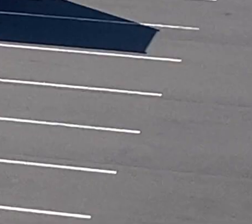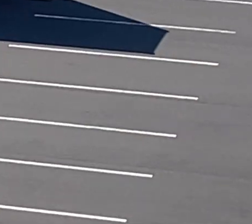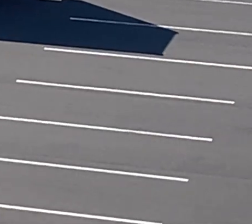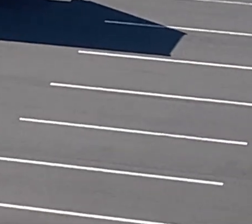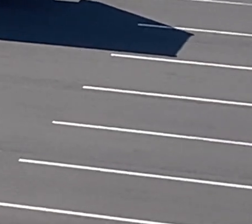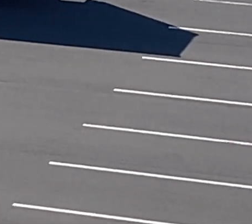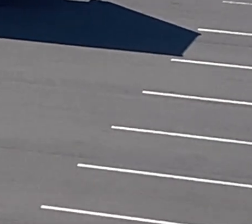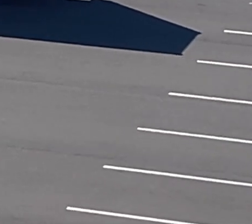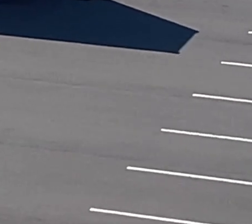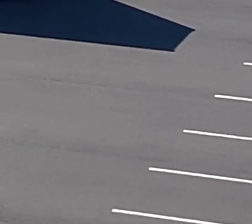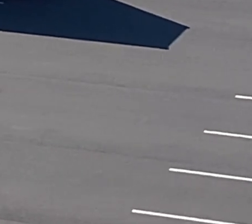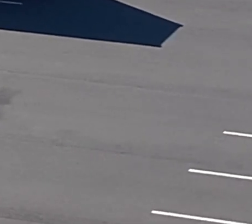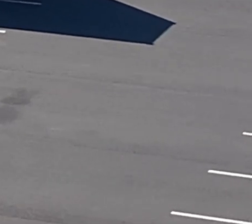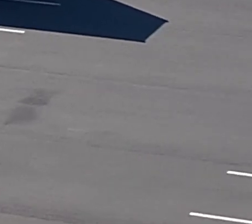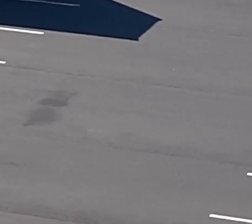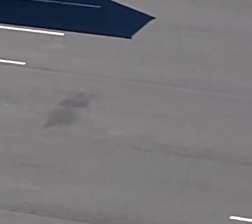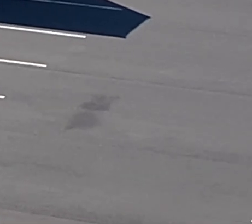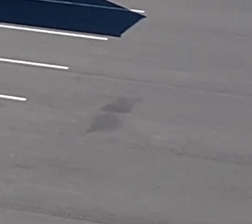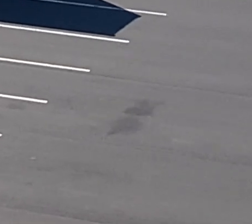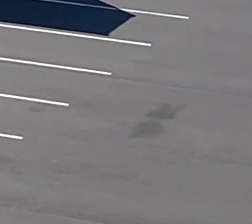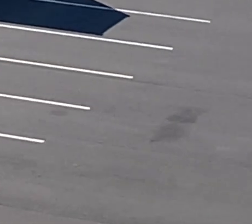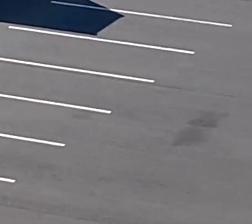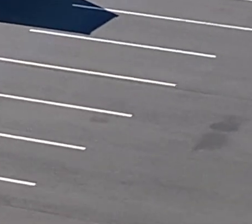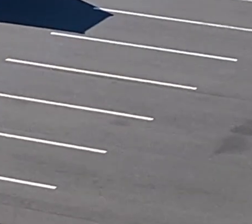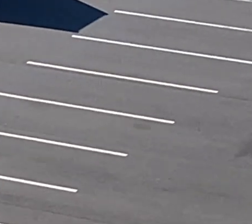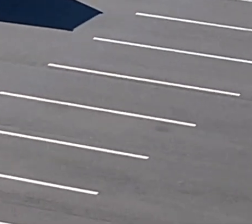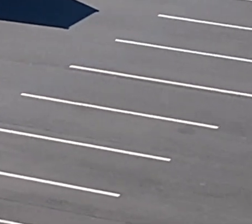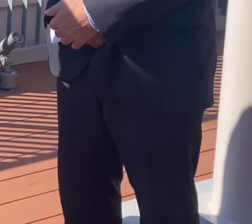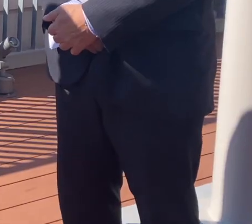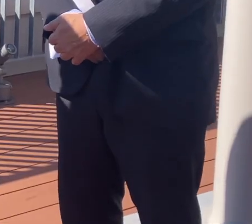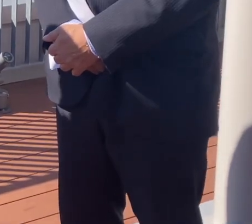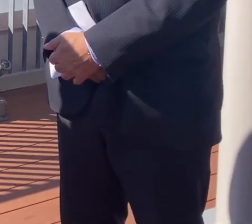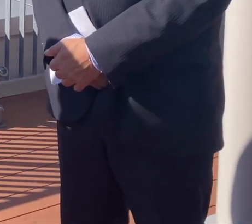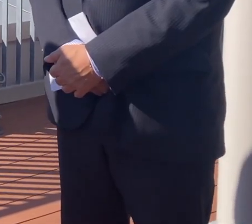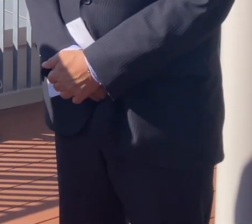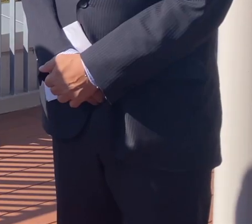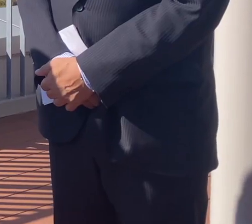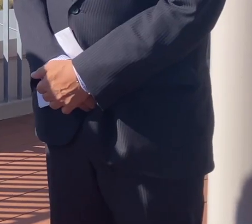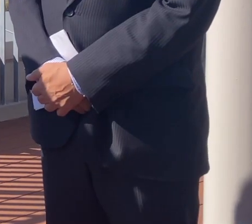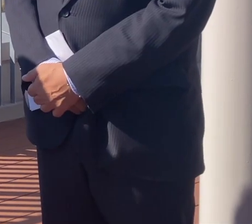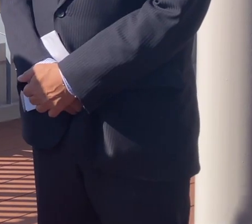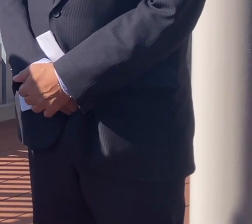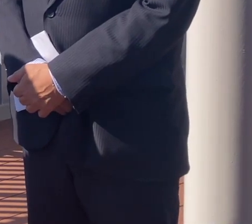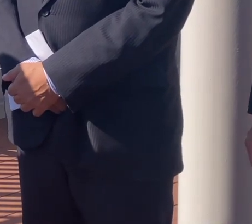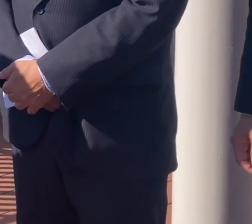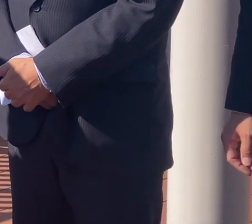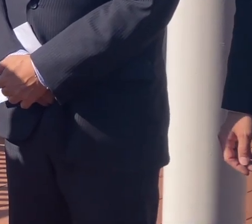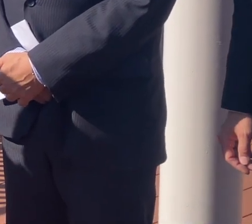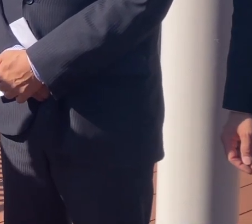market. Speaker, sir, I have just a little more, but I will table the